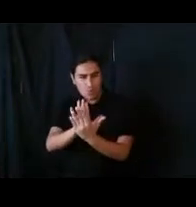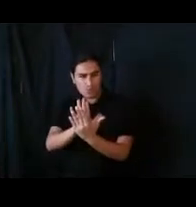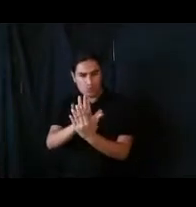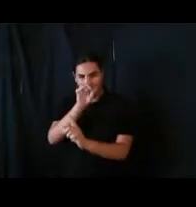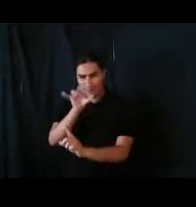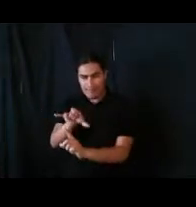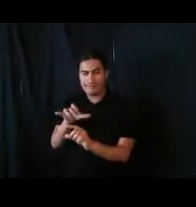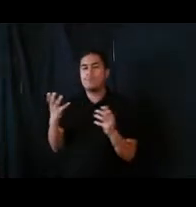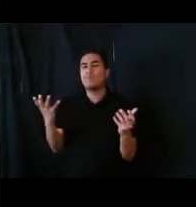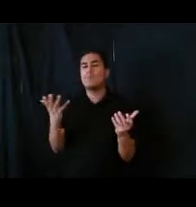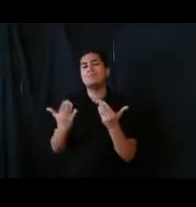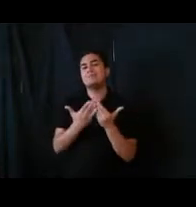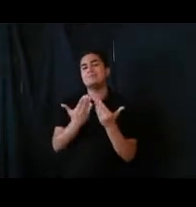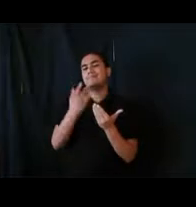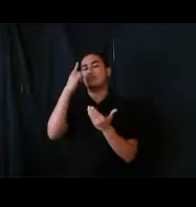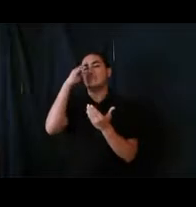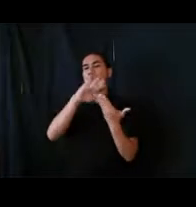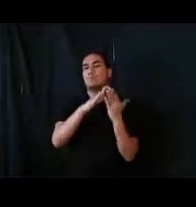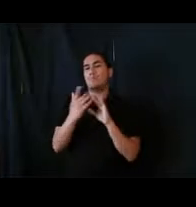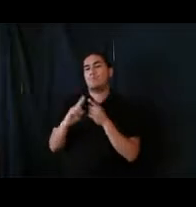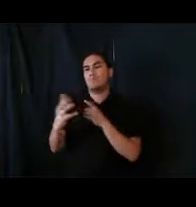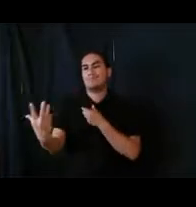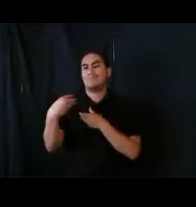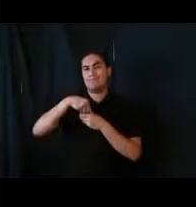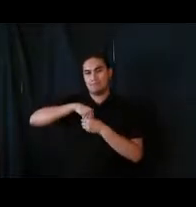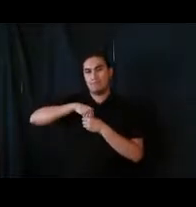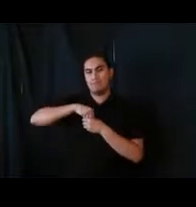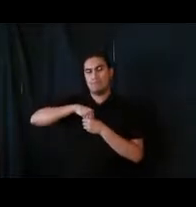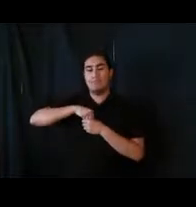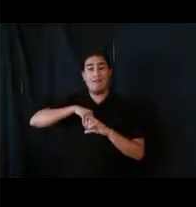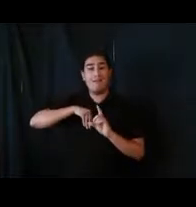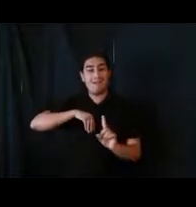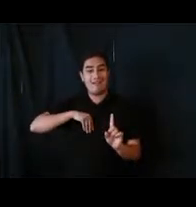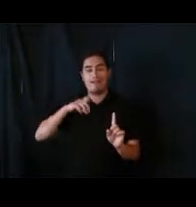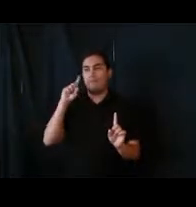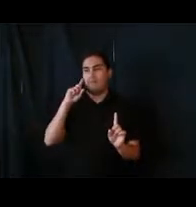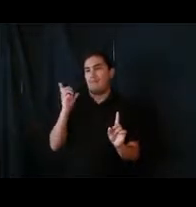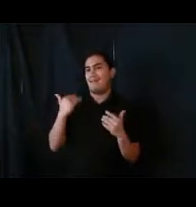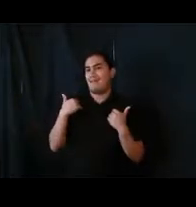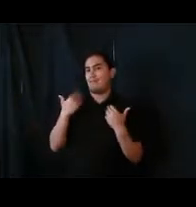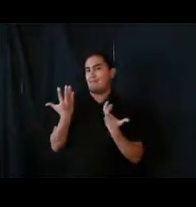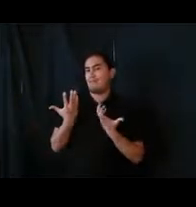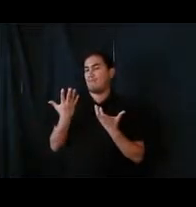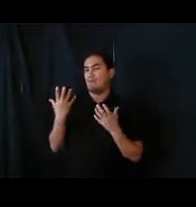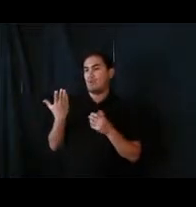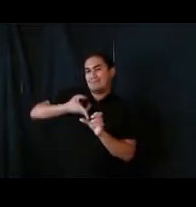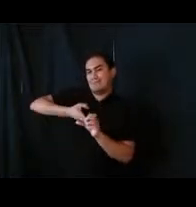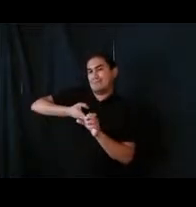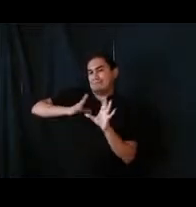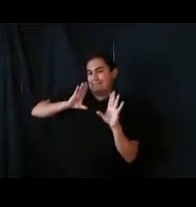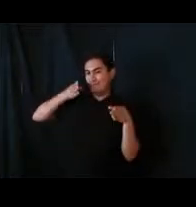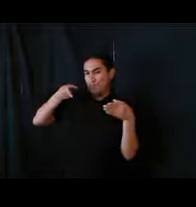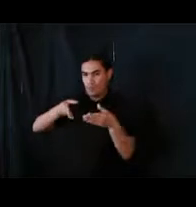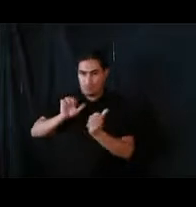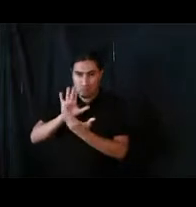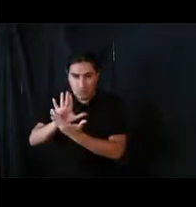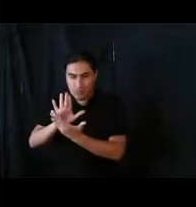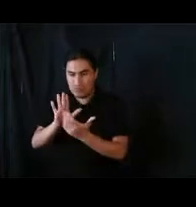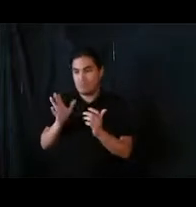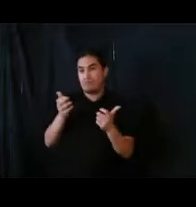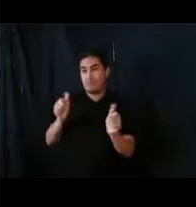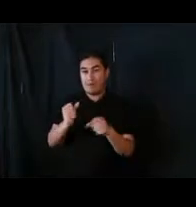would be easiest for communities to participate and i think having a participant-centered approach and making it as easy as